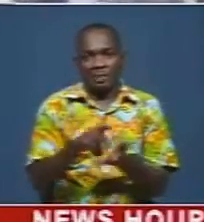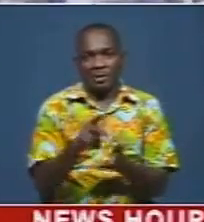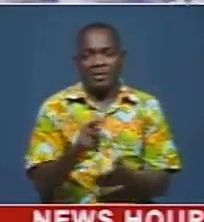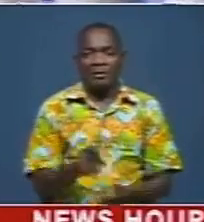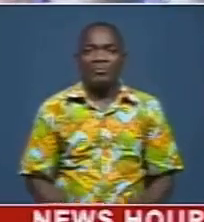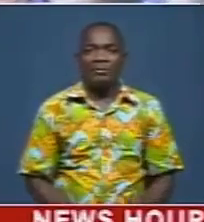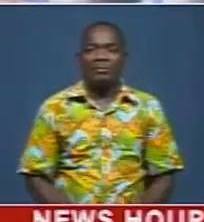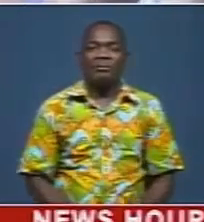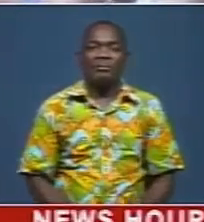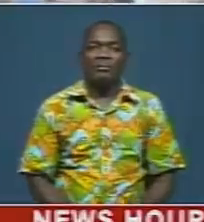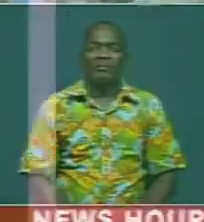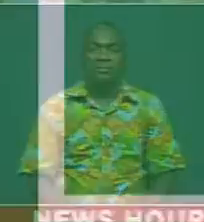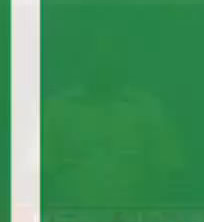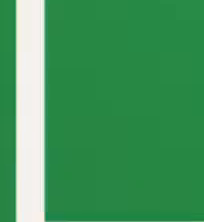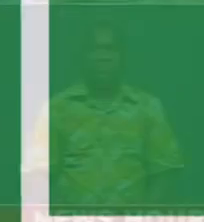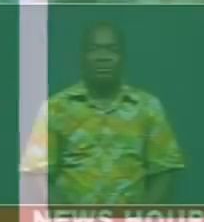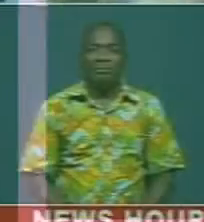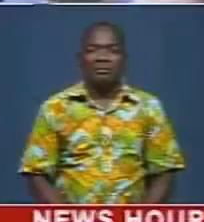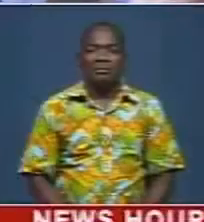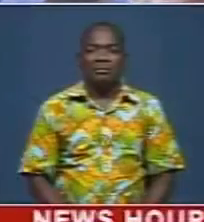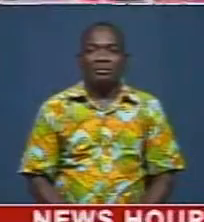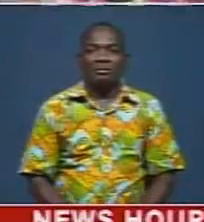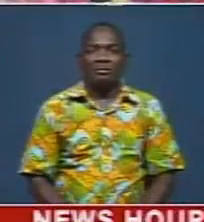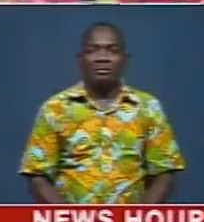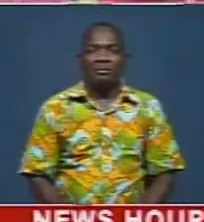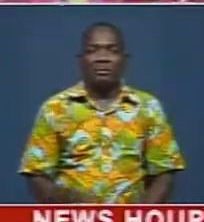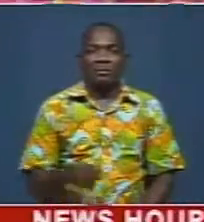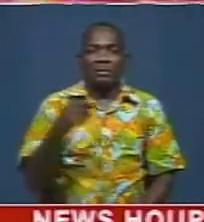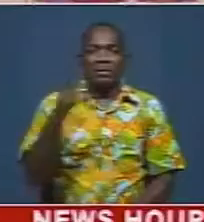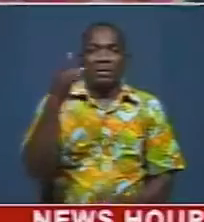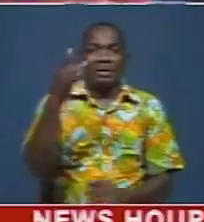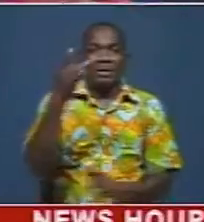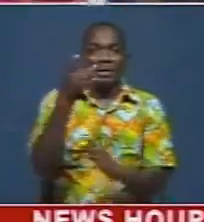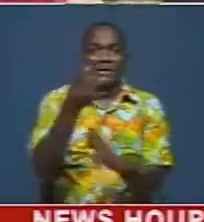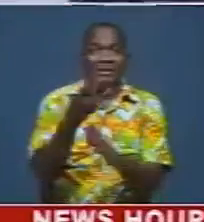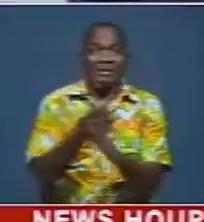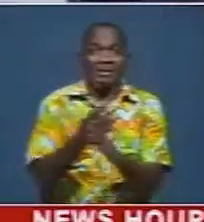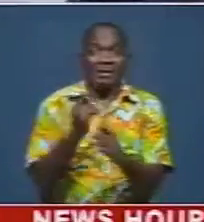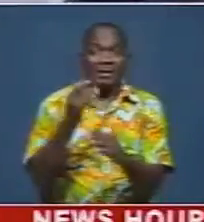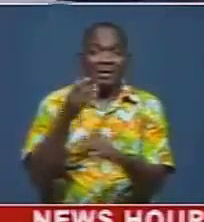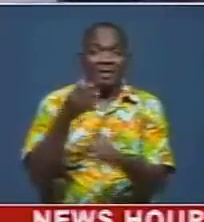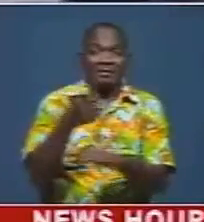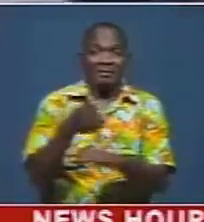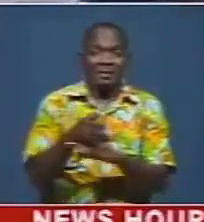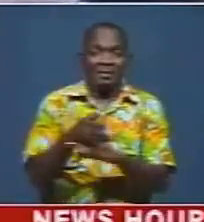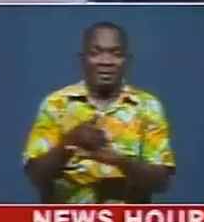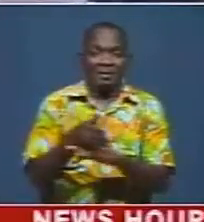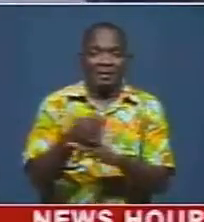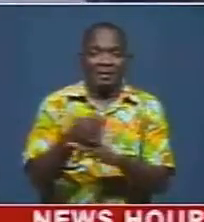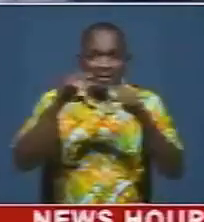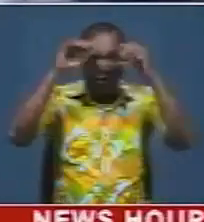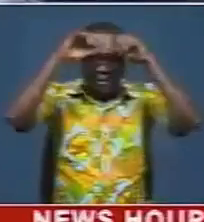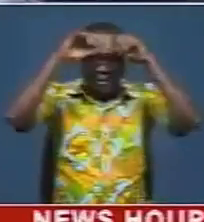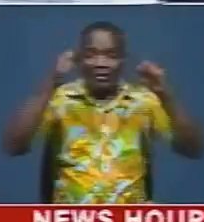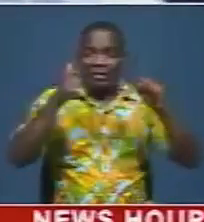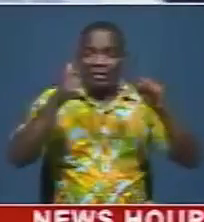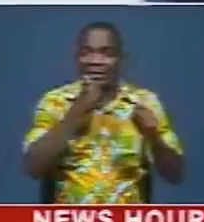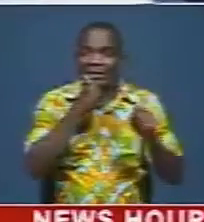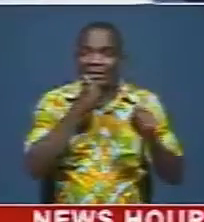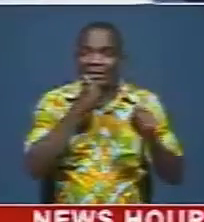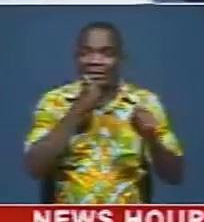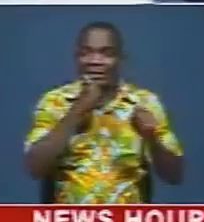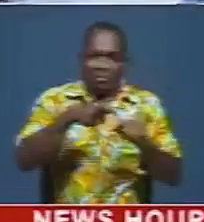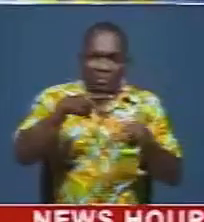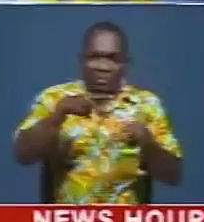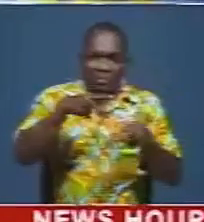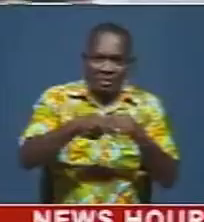On 21st August 2017, barely 8 months after assigning to the highest office of the land, President Akufo-Addo cut the sword for the